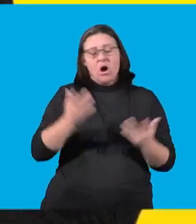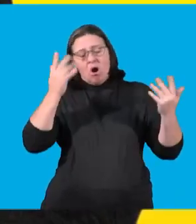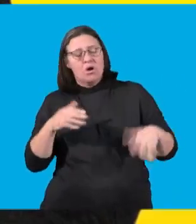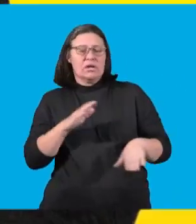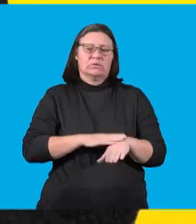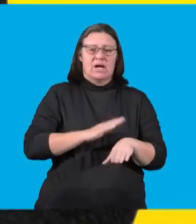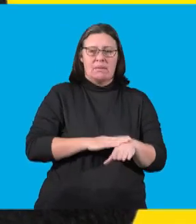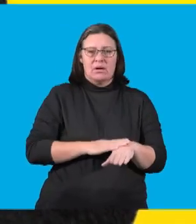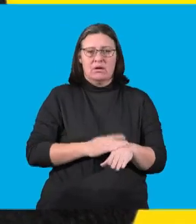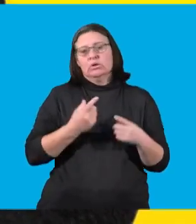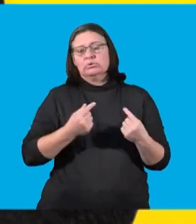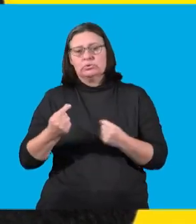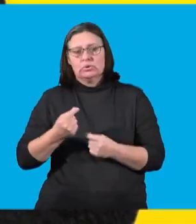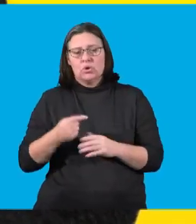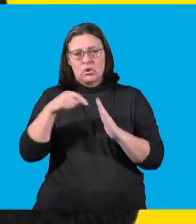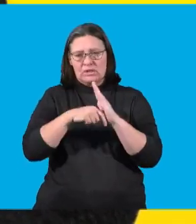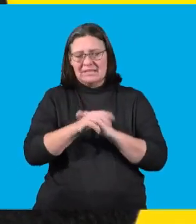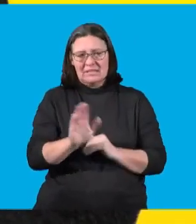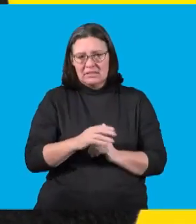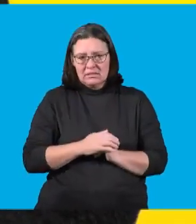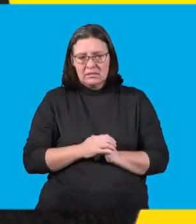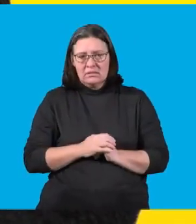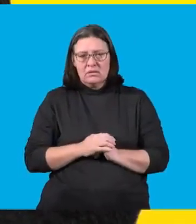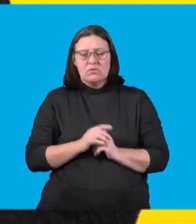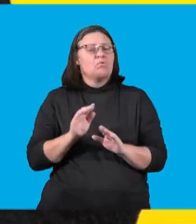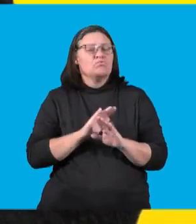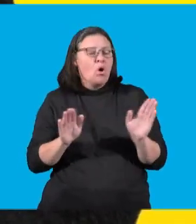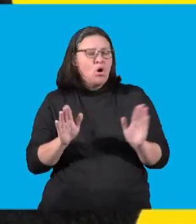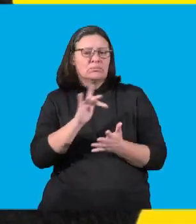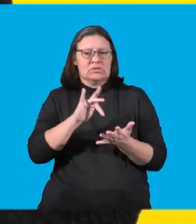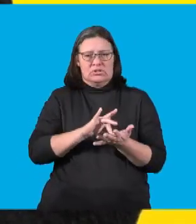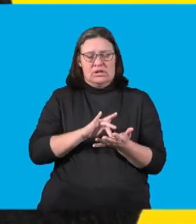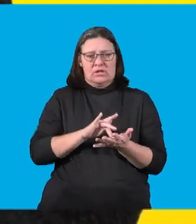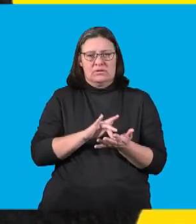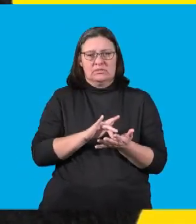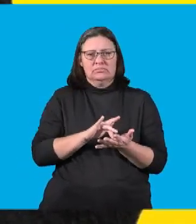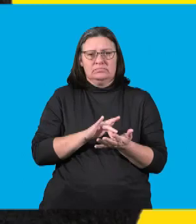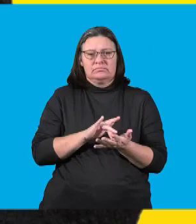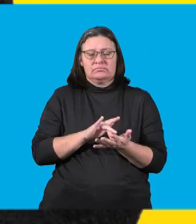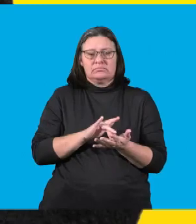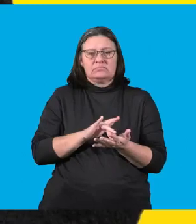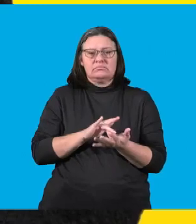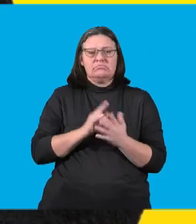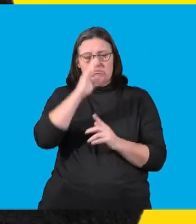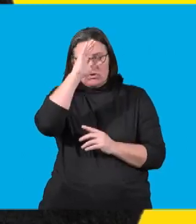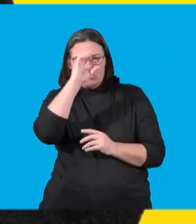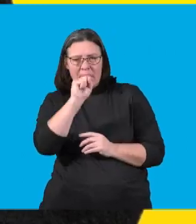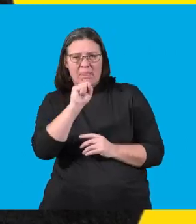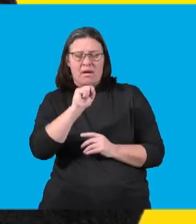maths exam and decide, oh, it's time I start going over this content. You are not going to be in a position then